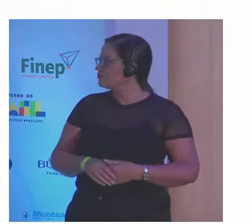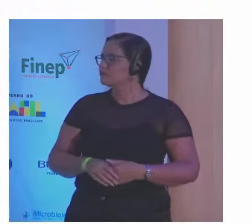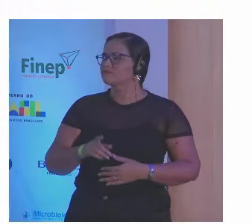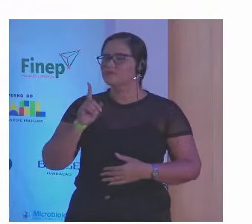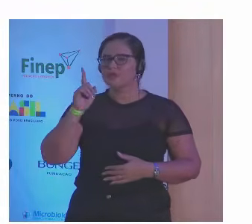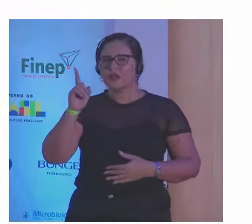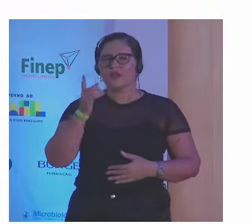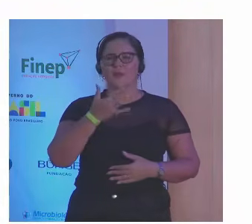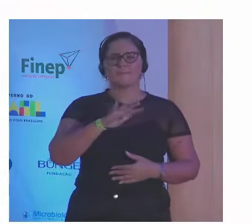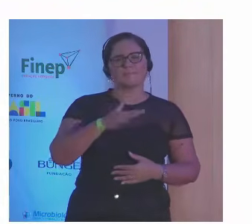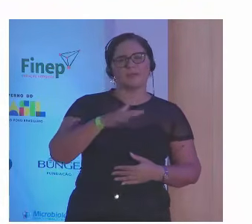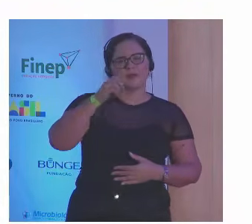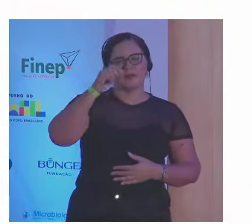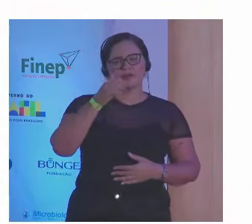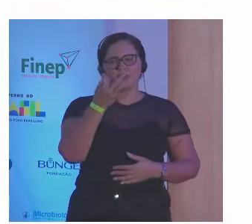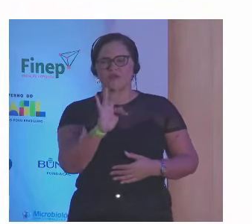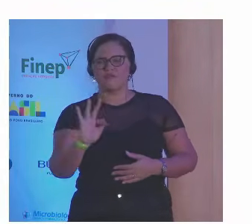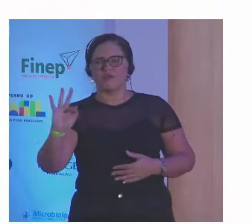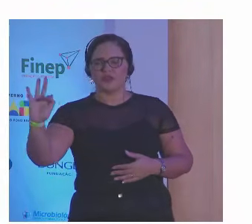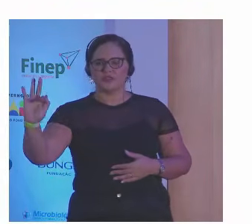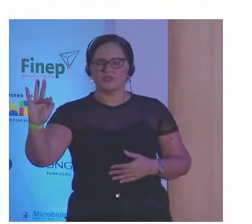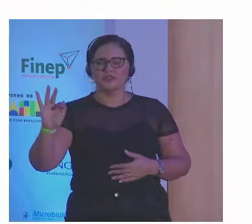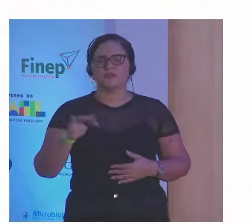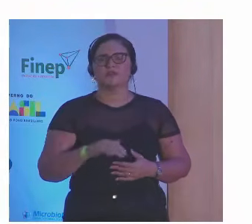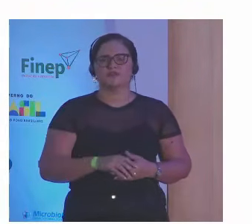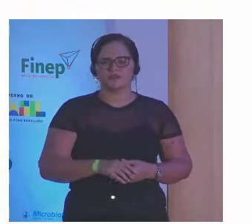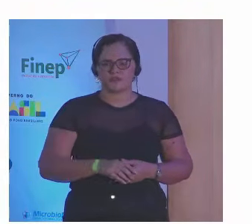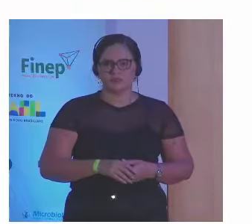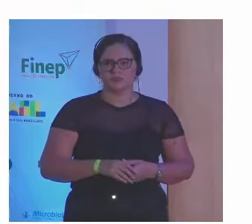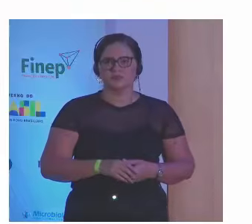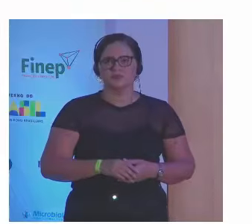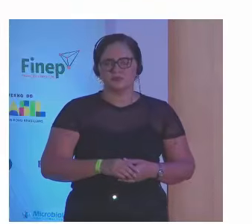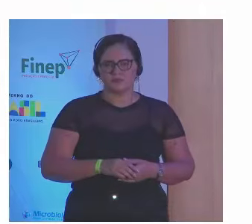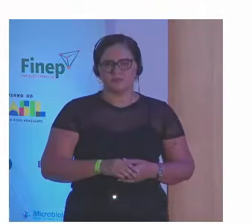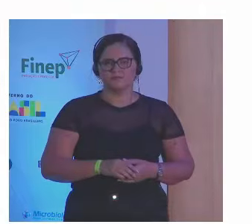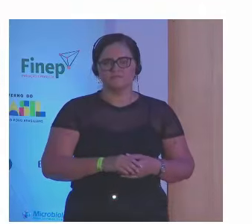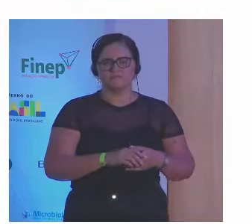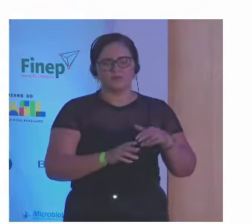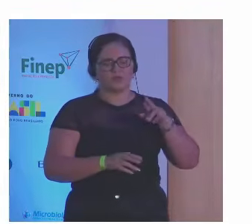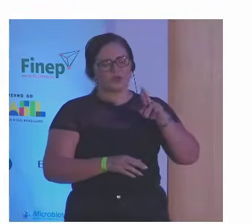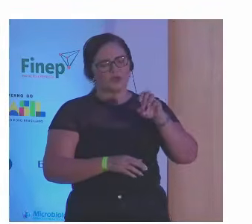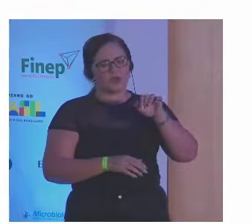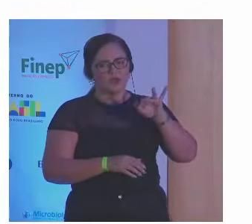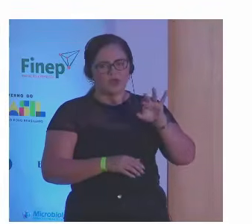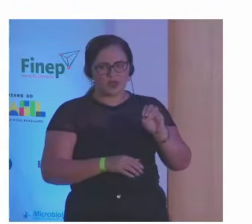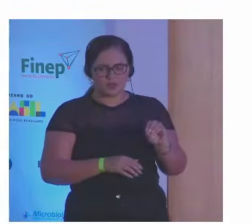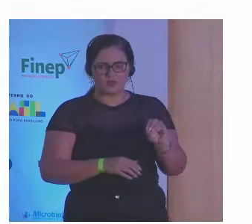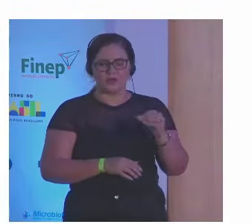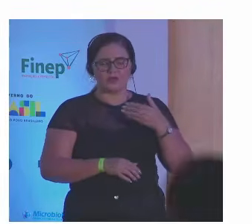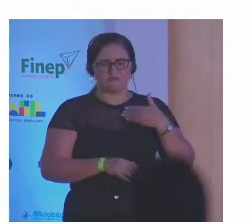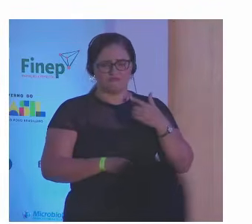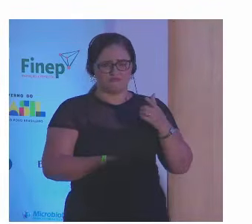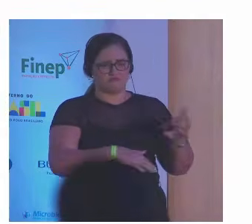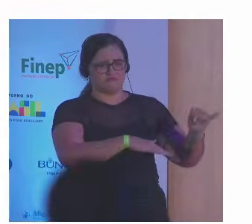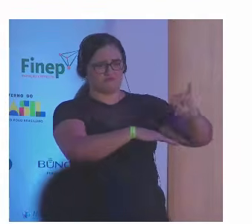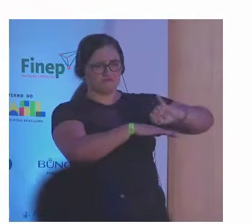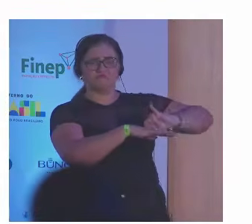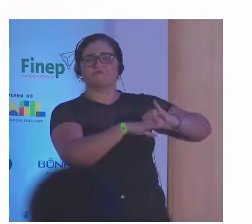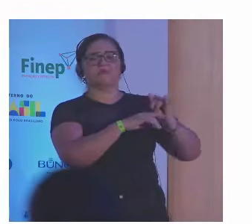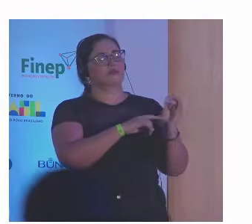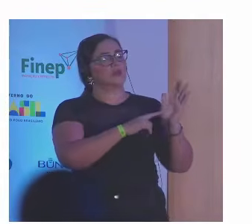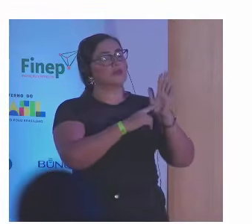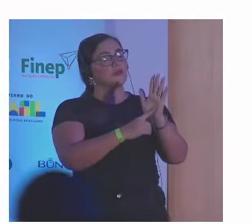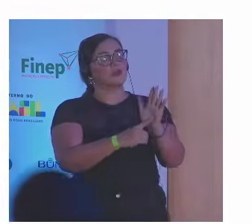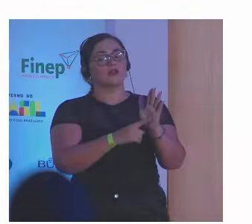Ireland. And this is what we had on the desk, this model, and the satellite. And this satellite has this possibility with